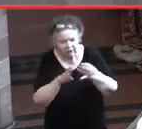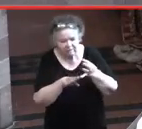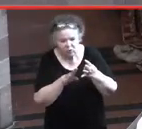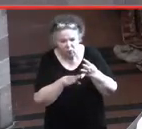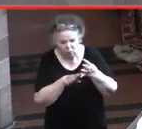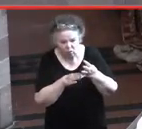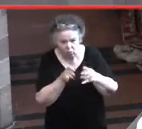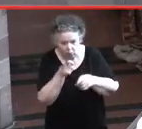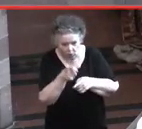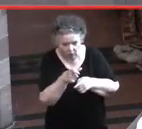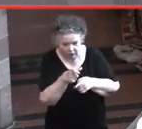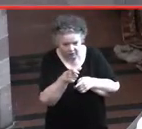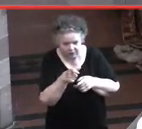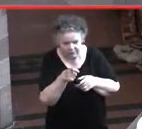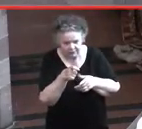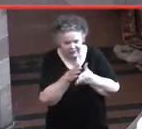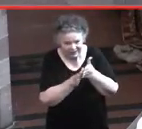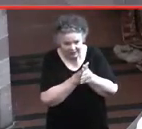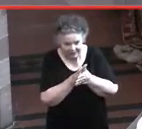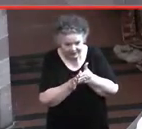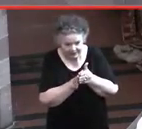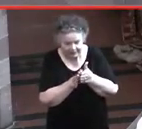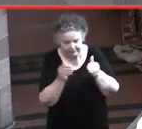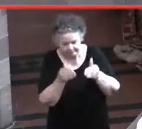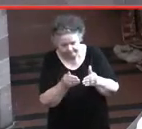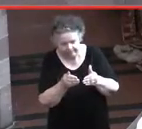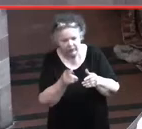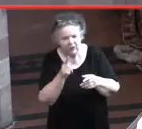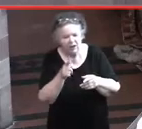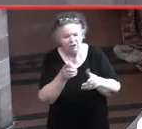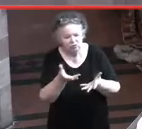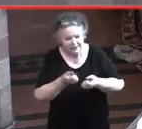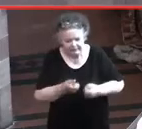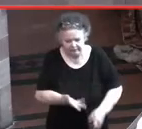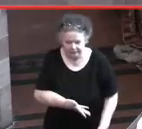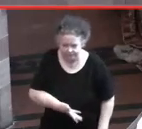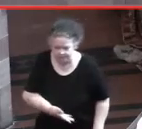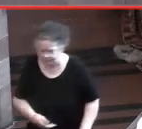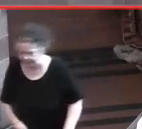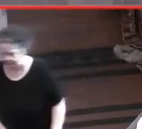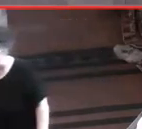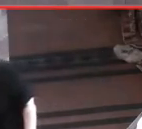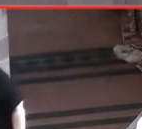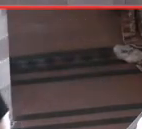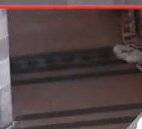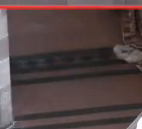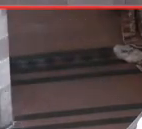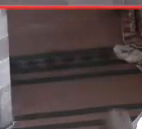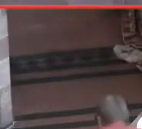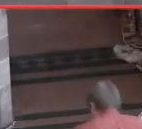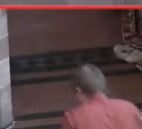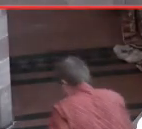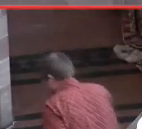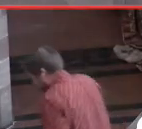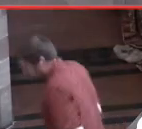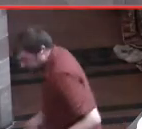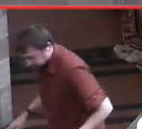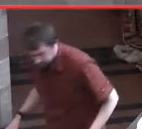word that we're going to learn and focus on is receive. Thank you, Nick.